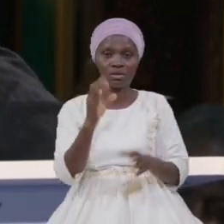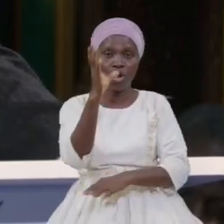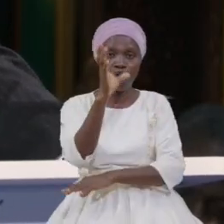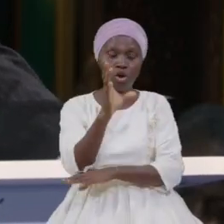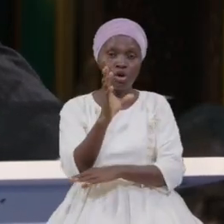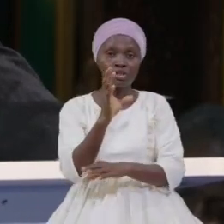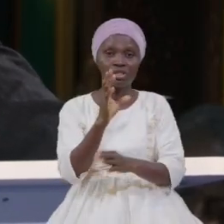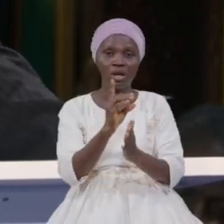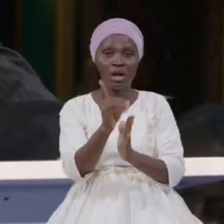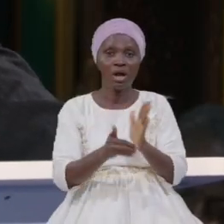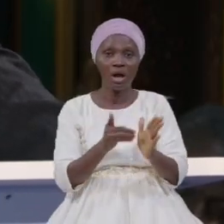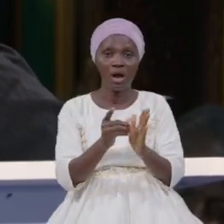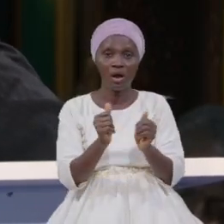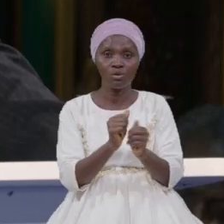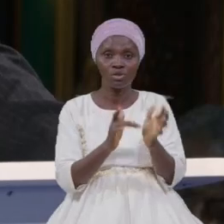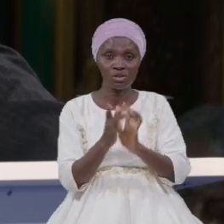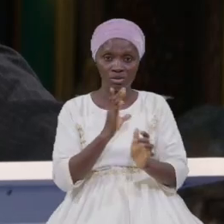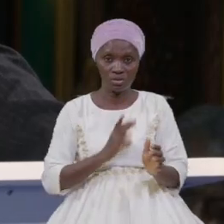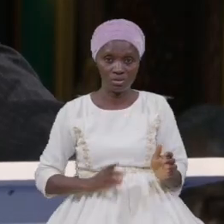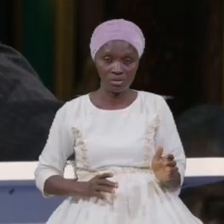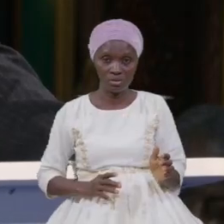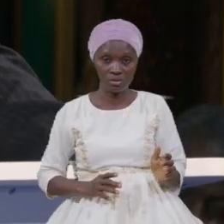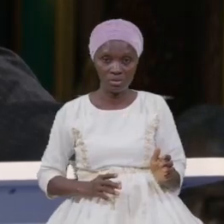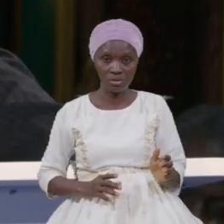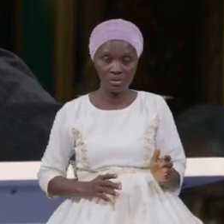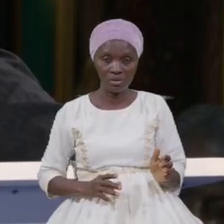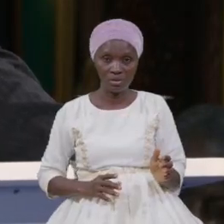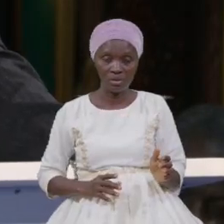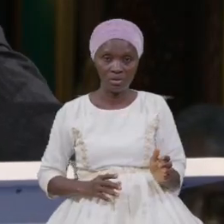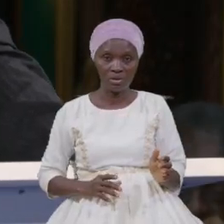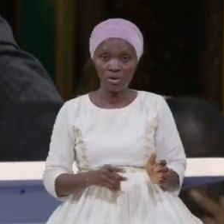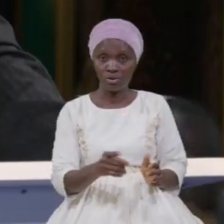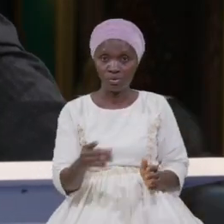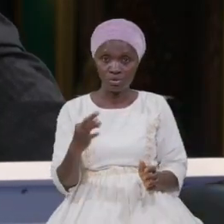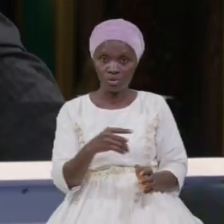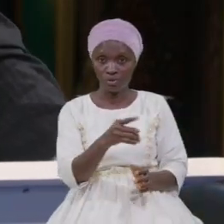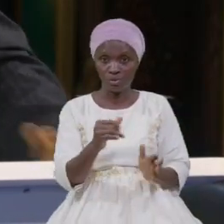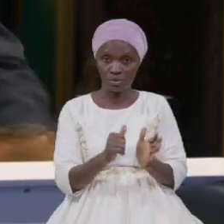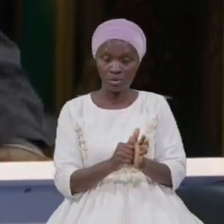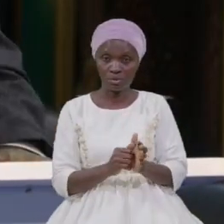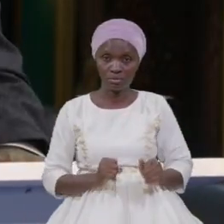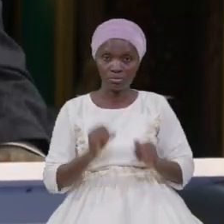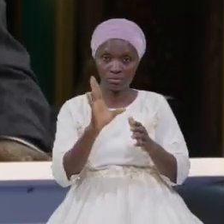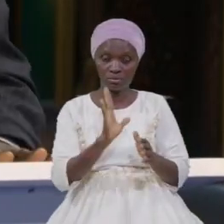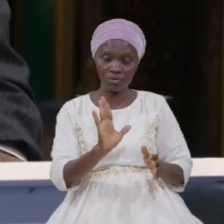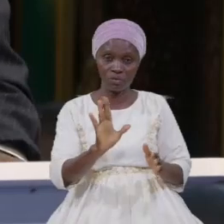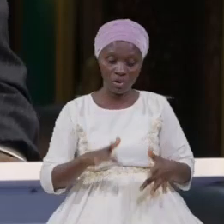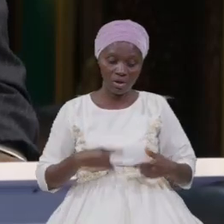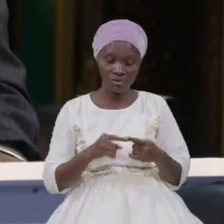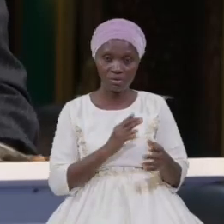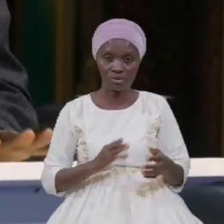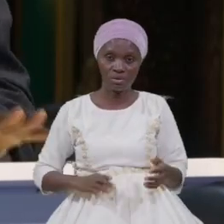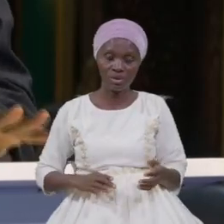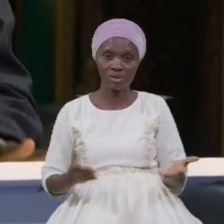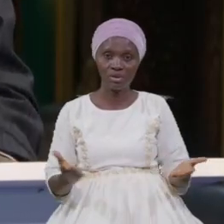you who have given your life to Christ, right here at the Alpha location, I mean here on